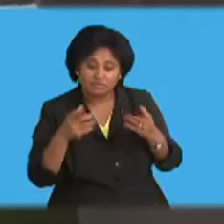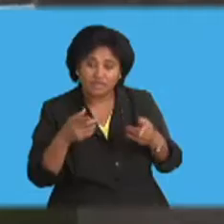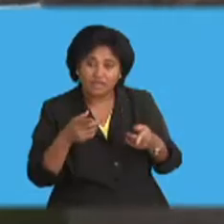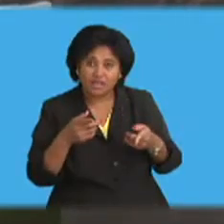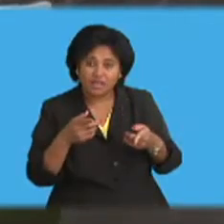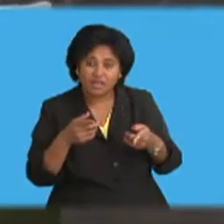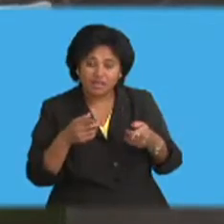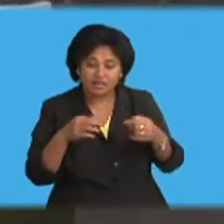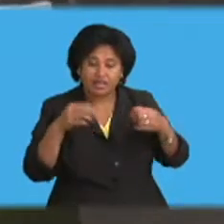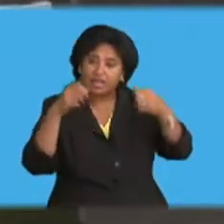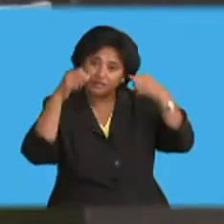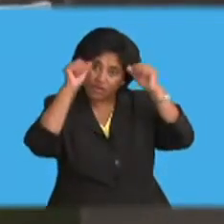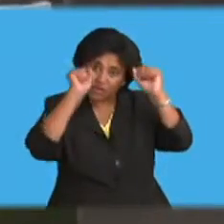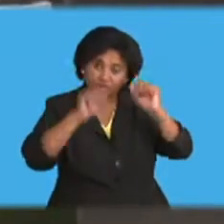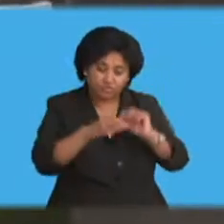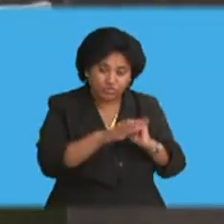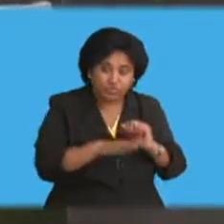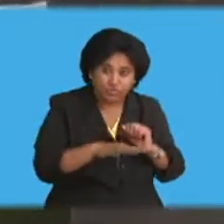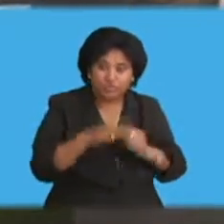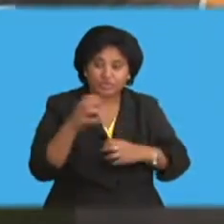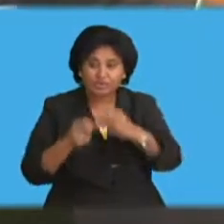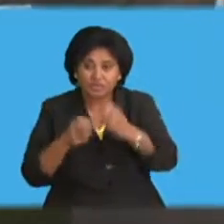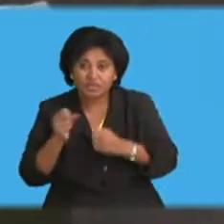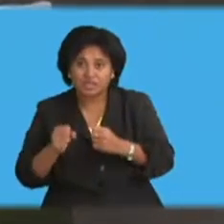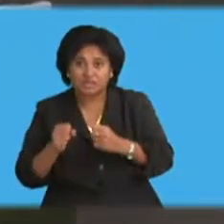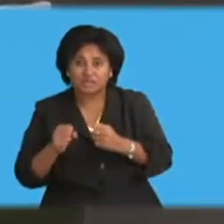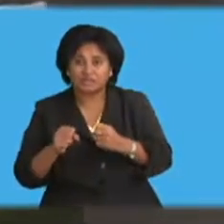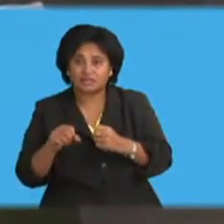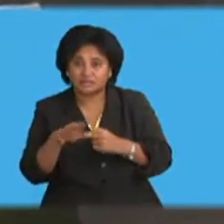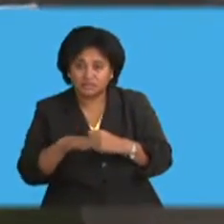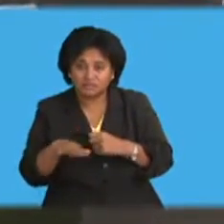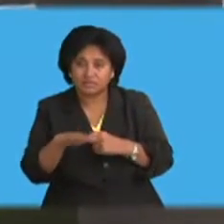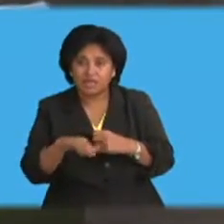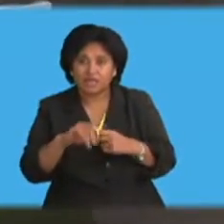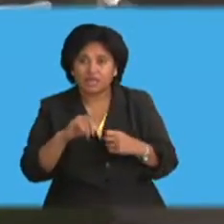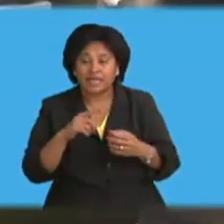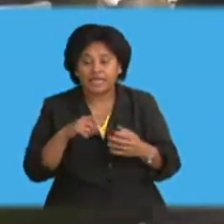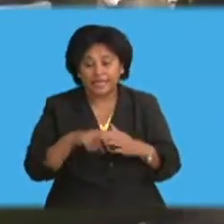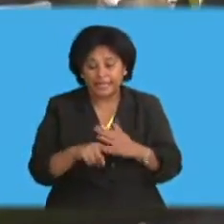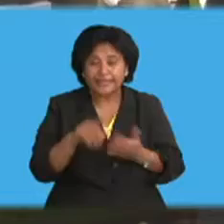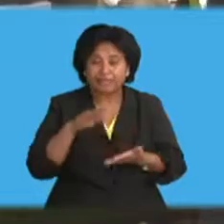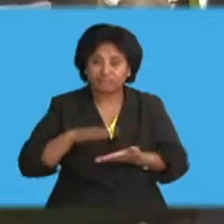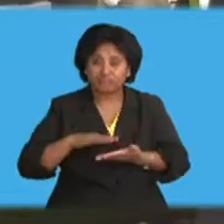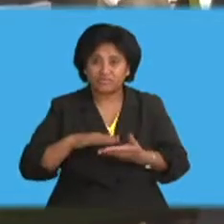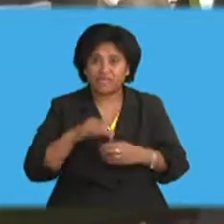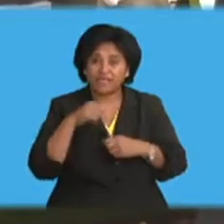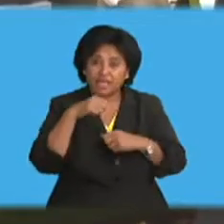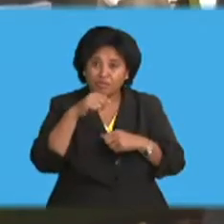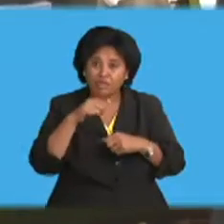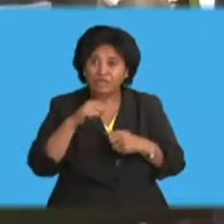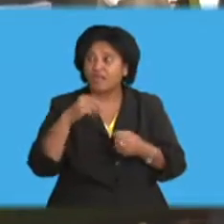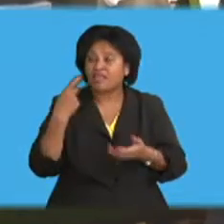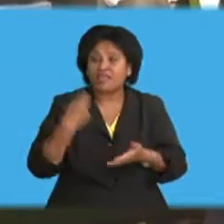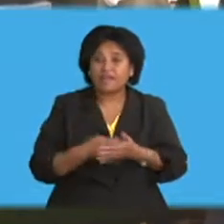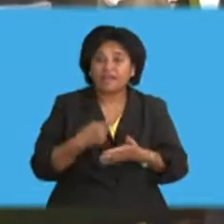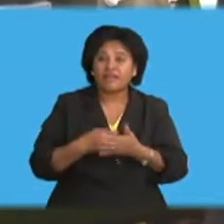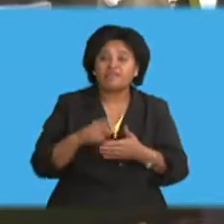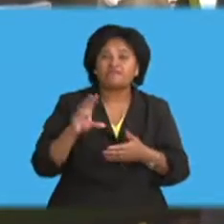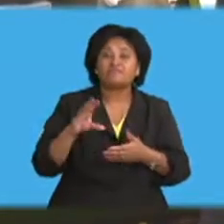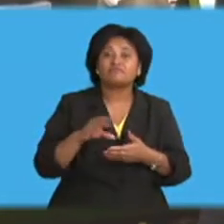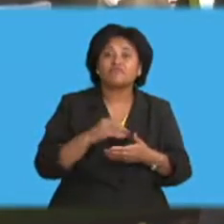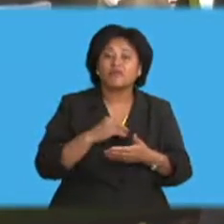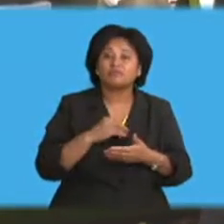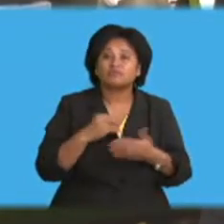of course dairy partially, but of course in the eradication campaigns as well, we were usually funded by our